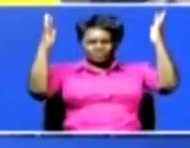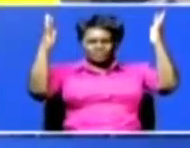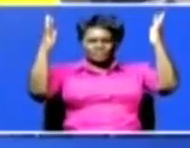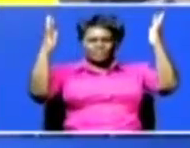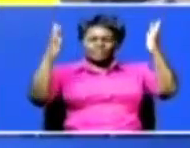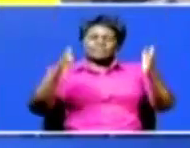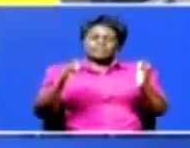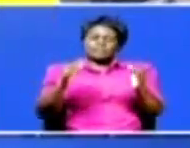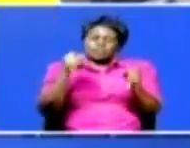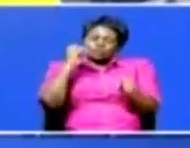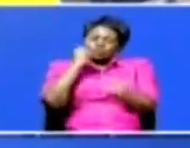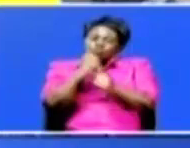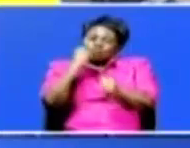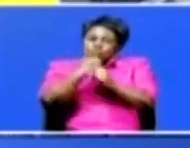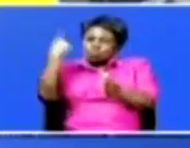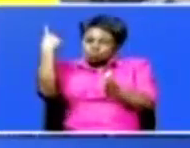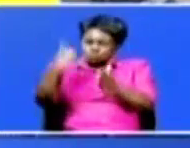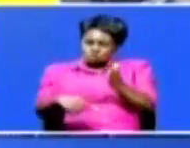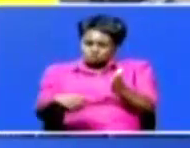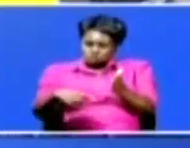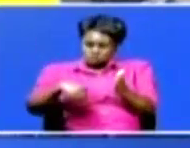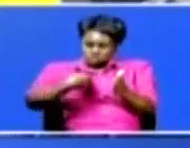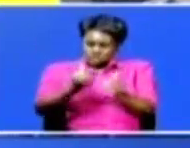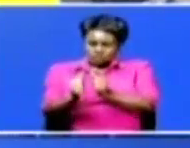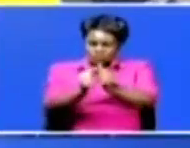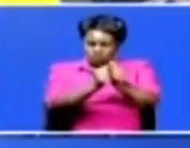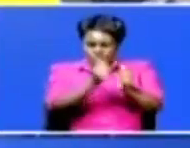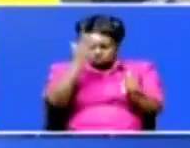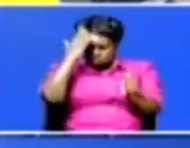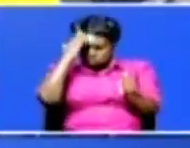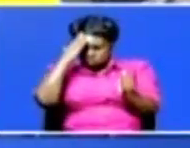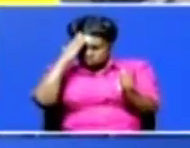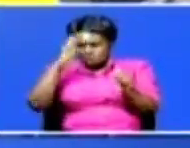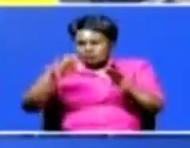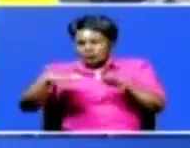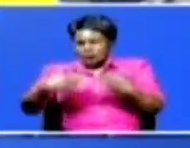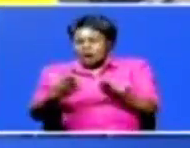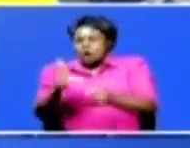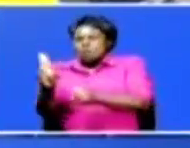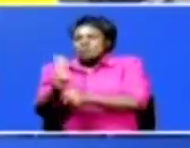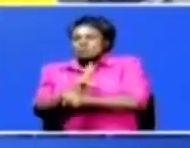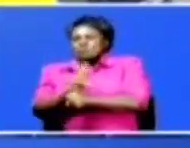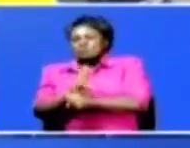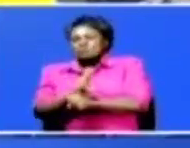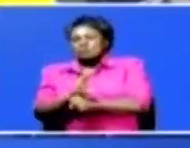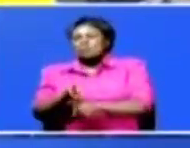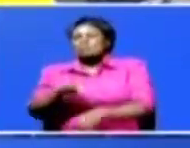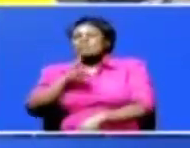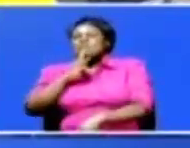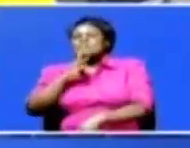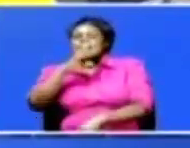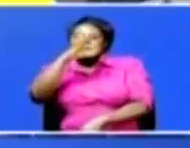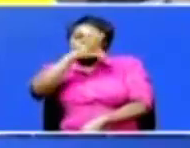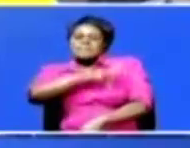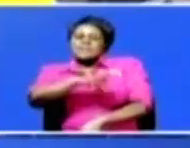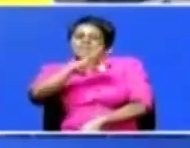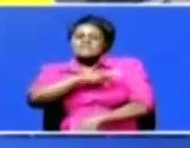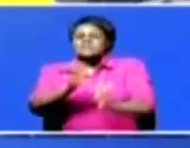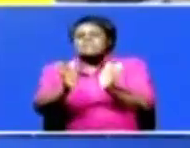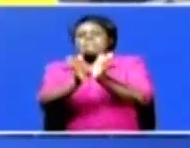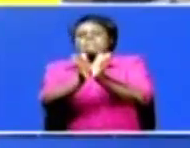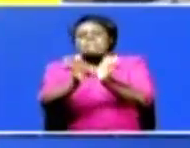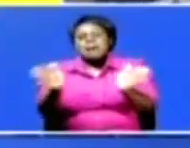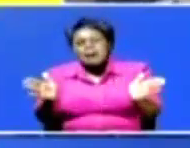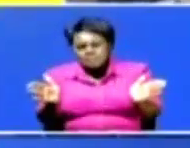Na ile inatakikana ni sisi tuje pamoja, tujue tutayatumia kwa njia gani kwa manufaa ya